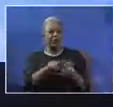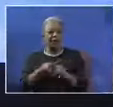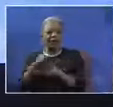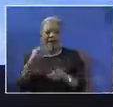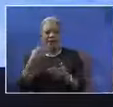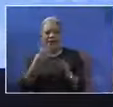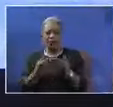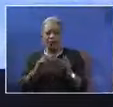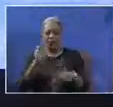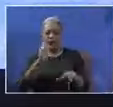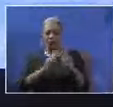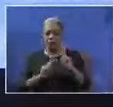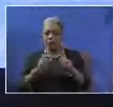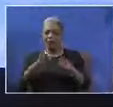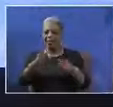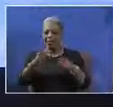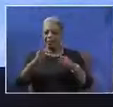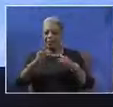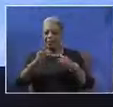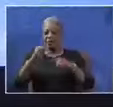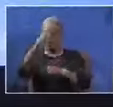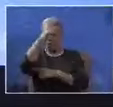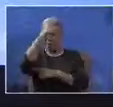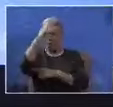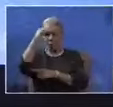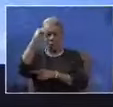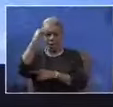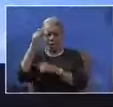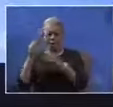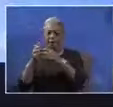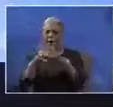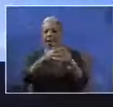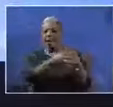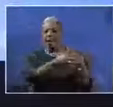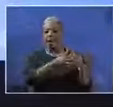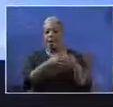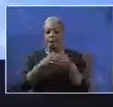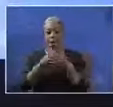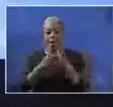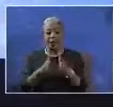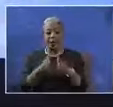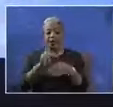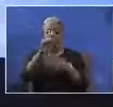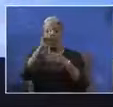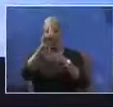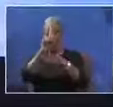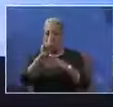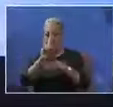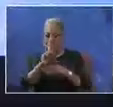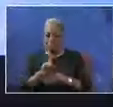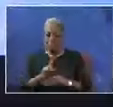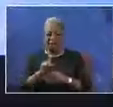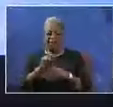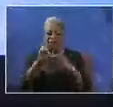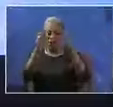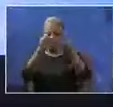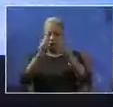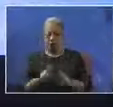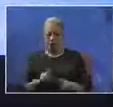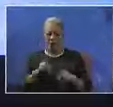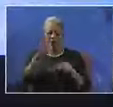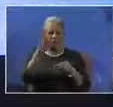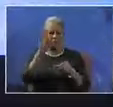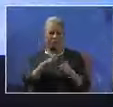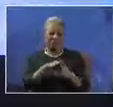black Americans, must do, and that is, number one, we must register to vote, and secondly, we must